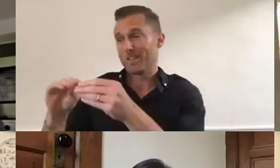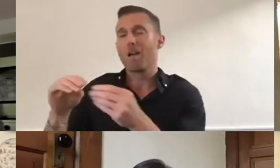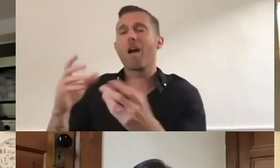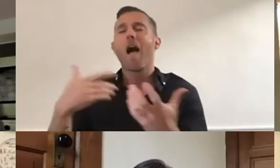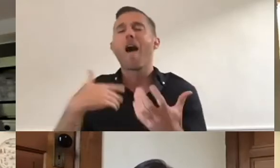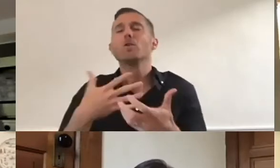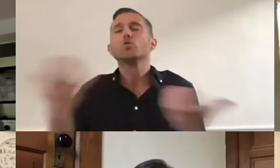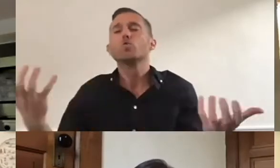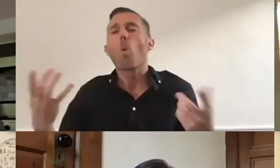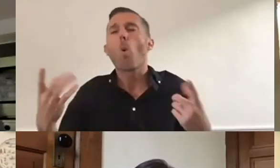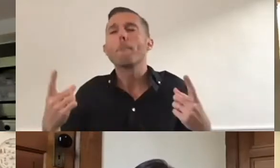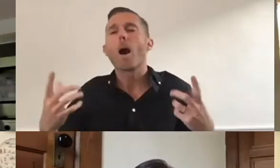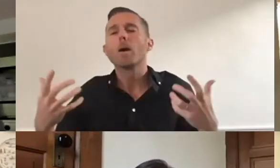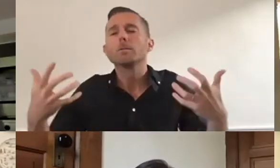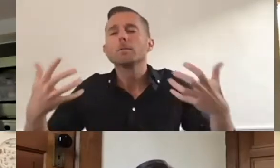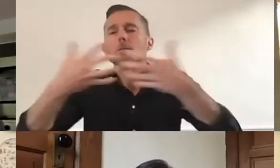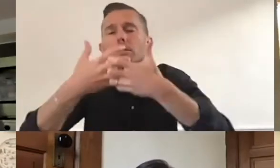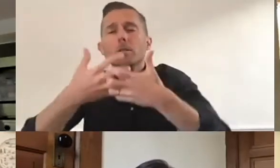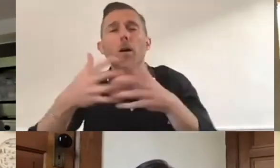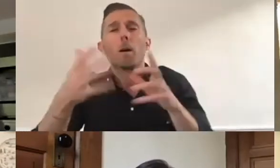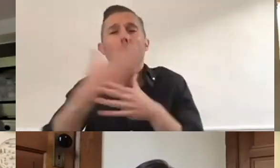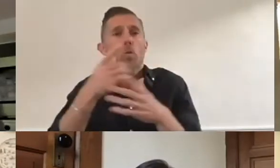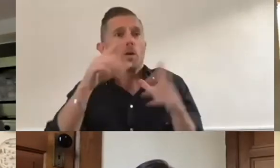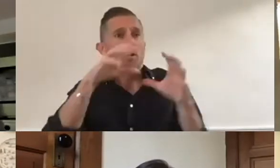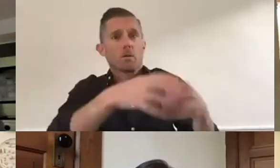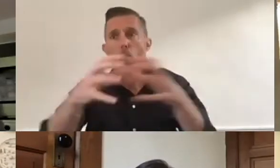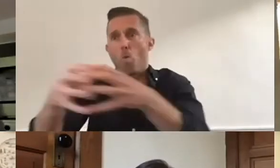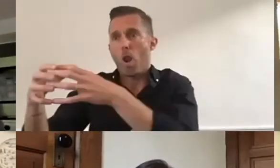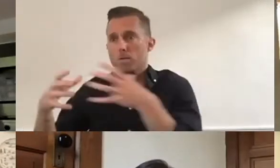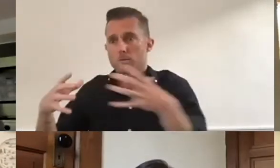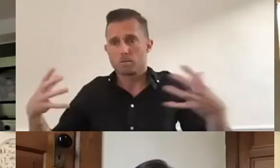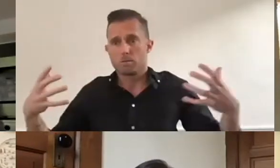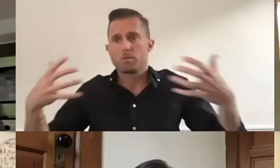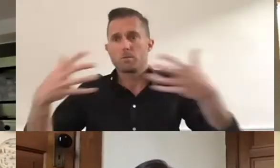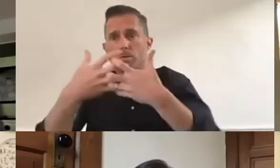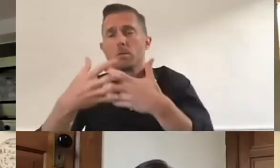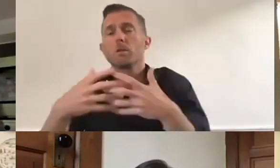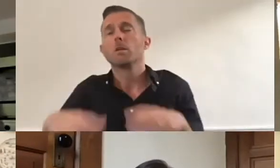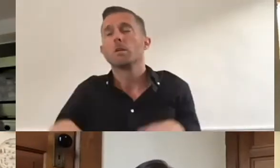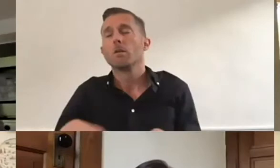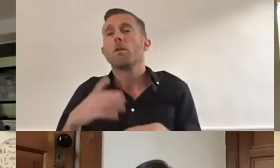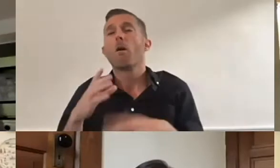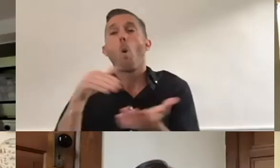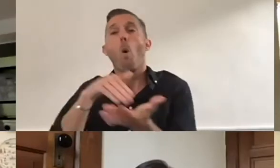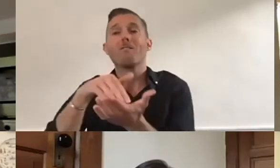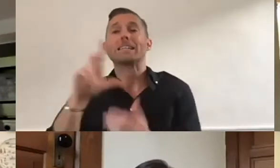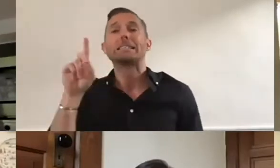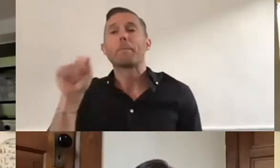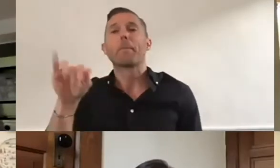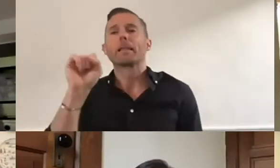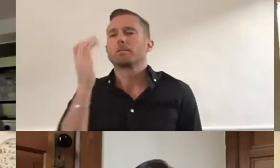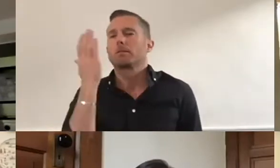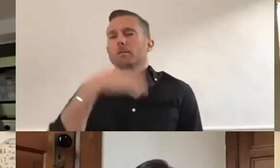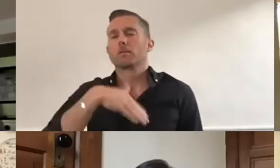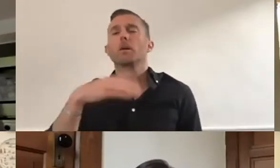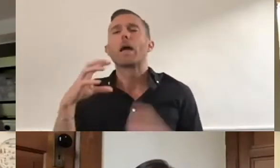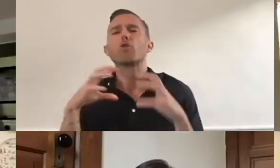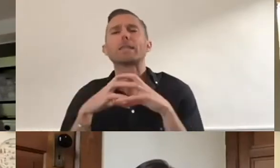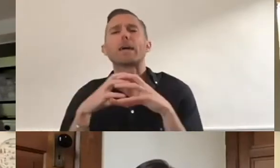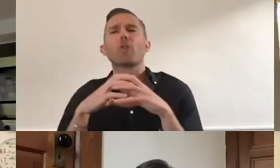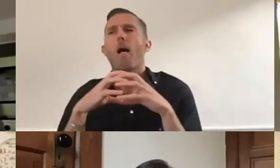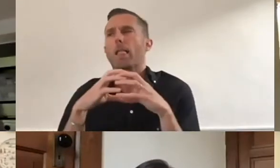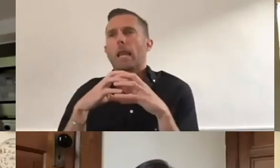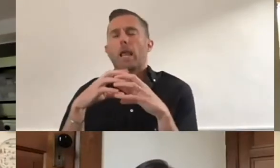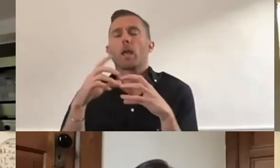intersectionality and grace, and Elisabeth, how disability is often not thought of when we think about diversity and